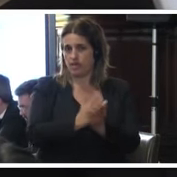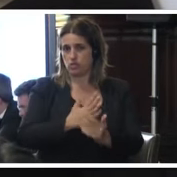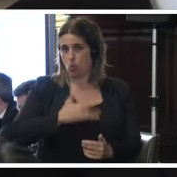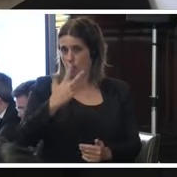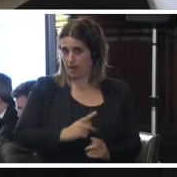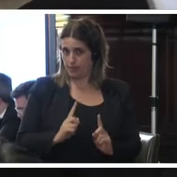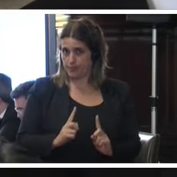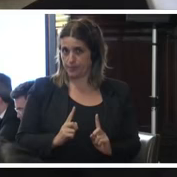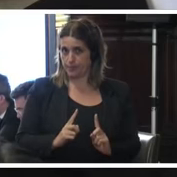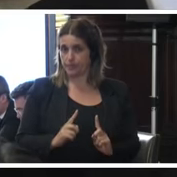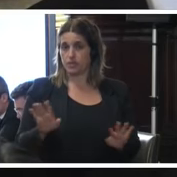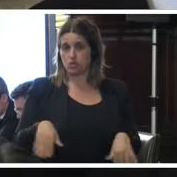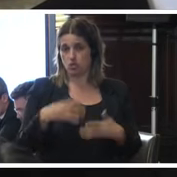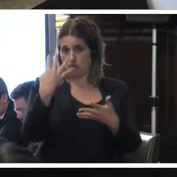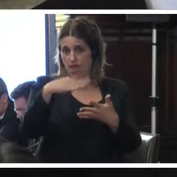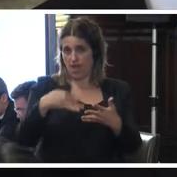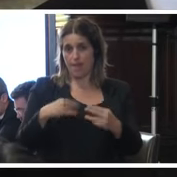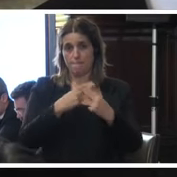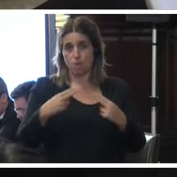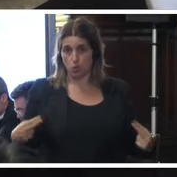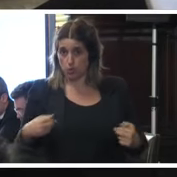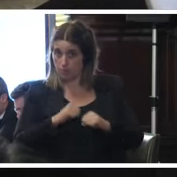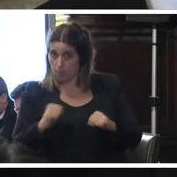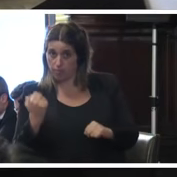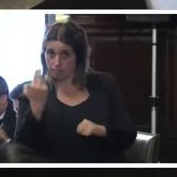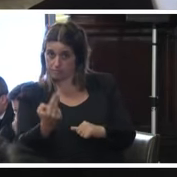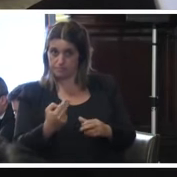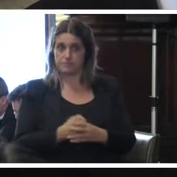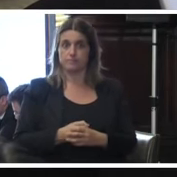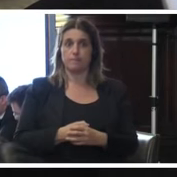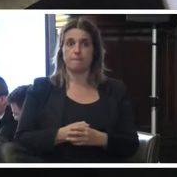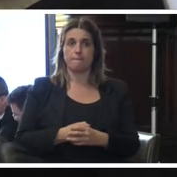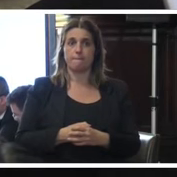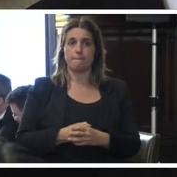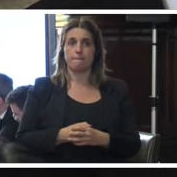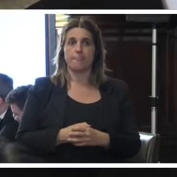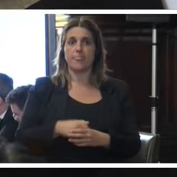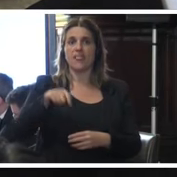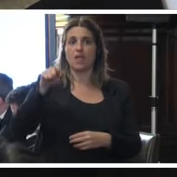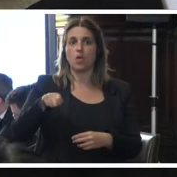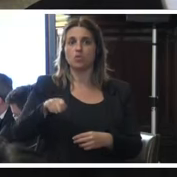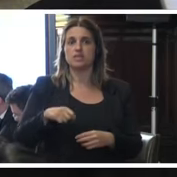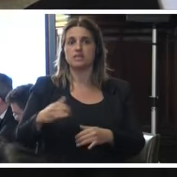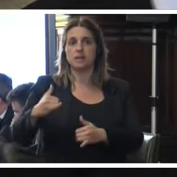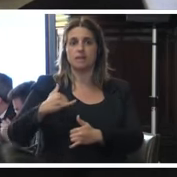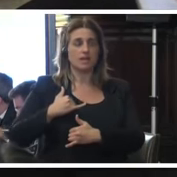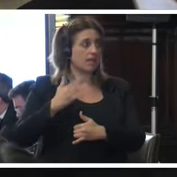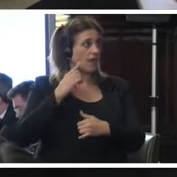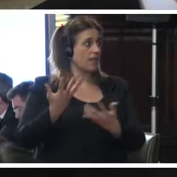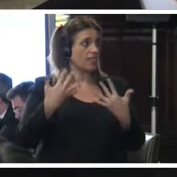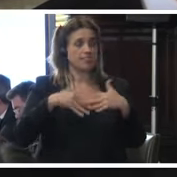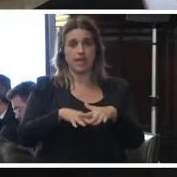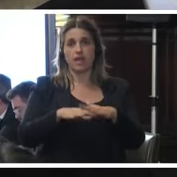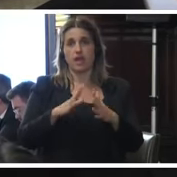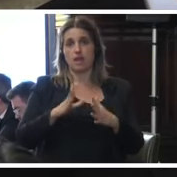I will read in Portuguese with your permission. A Justiça Militar da União integra o Poder Judiciário Brasileiro. That's the first piece